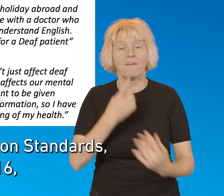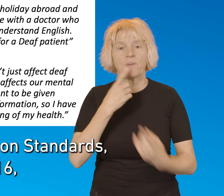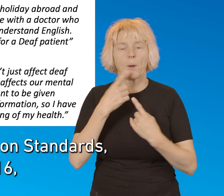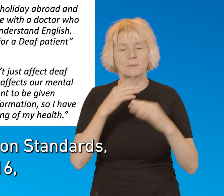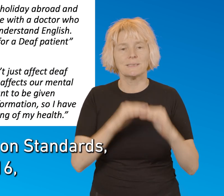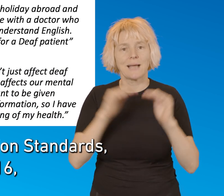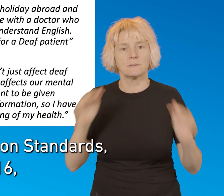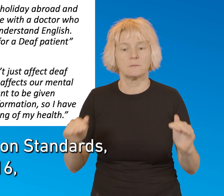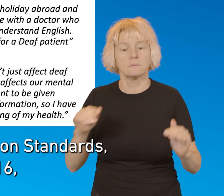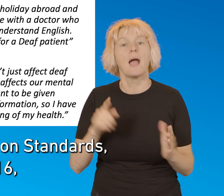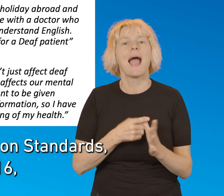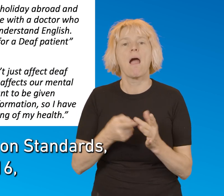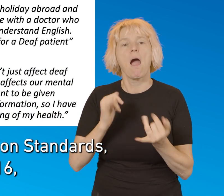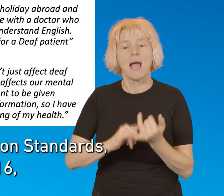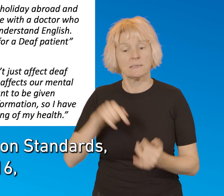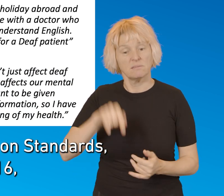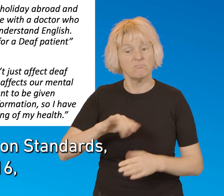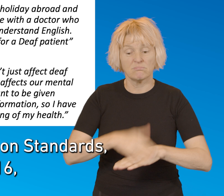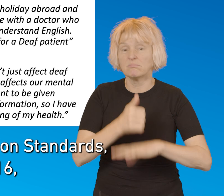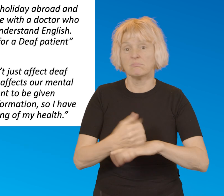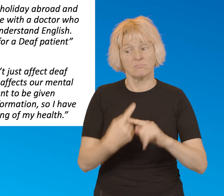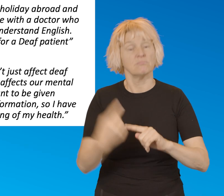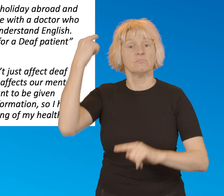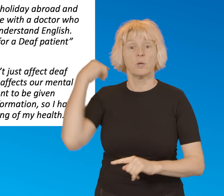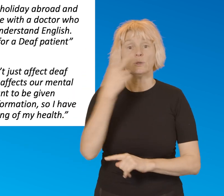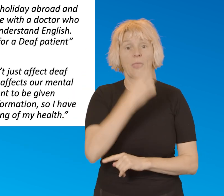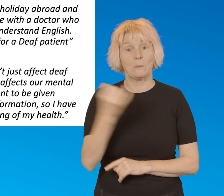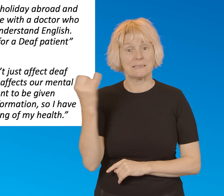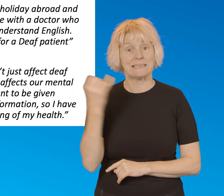The Accessible Information Standard set out in 2016